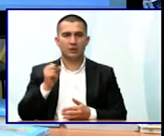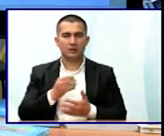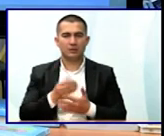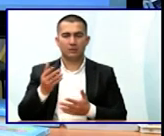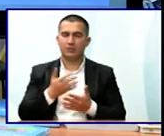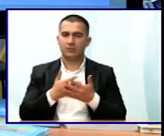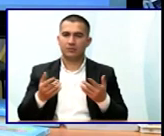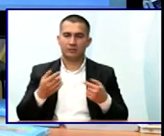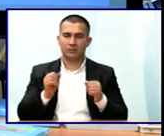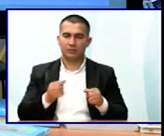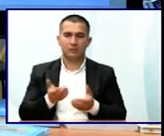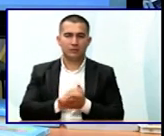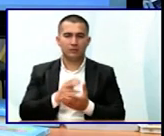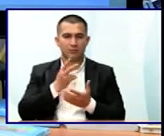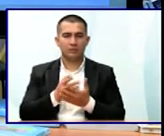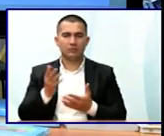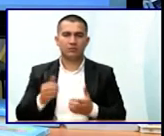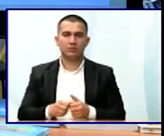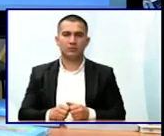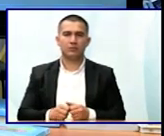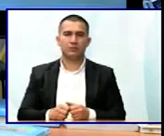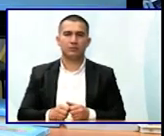bilan tanishib chiqamiz.